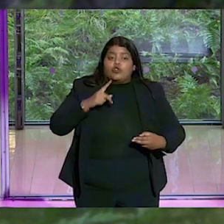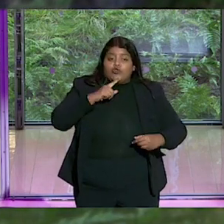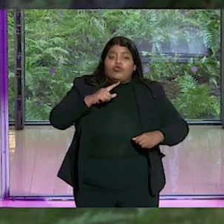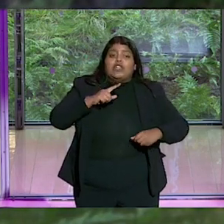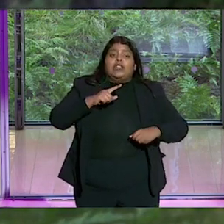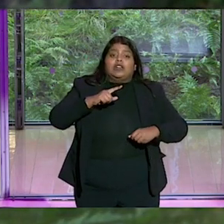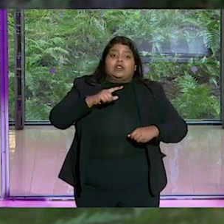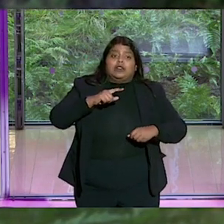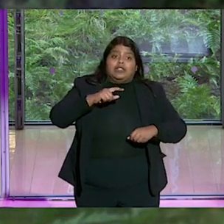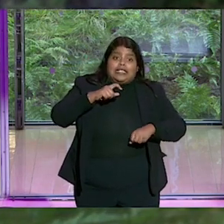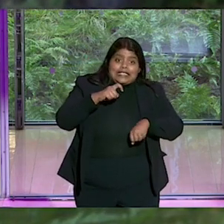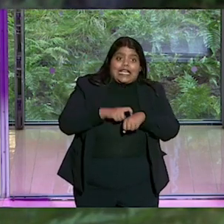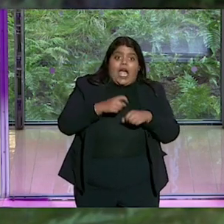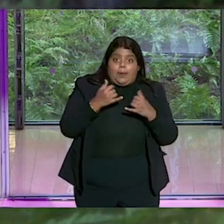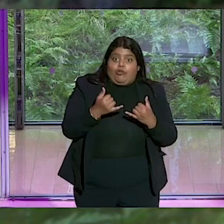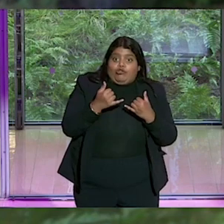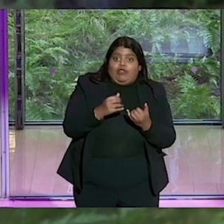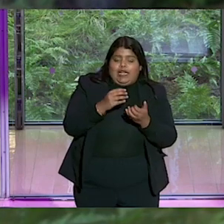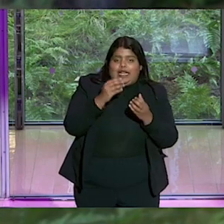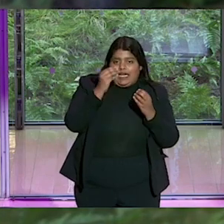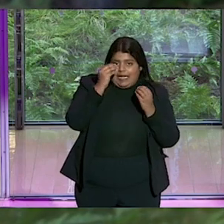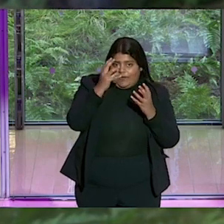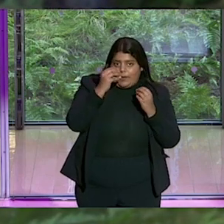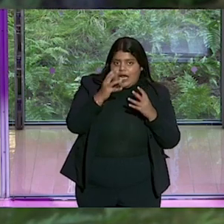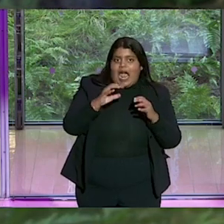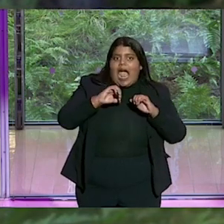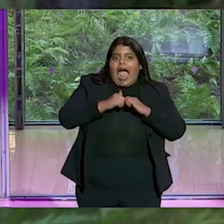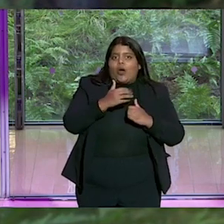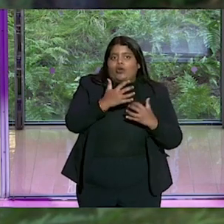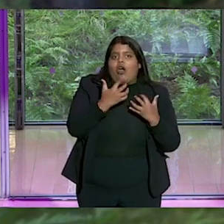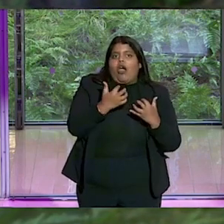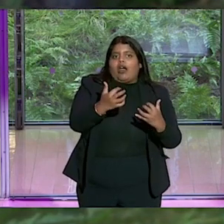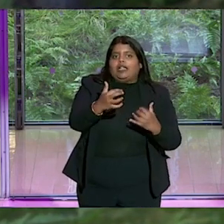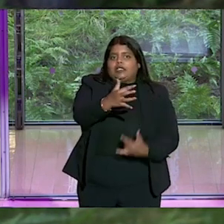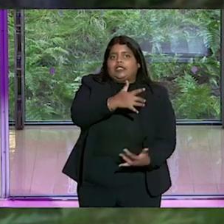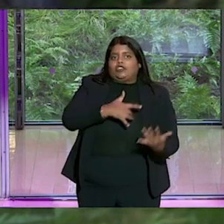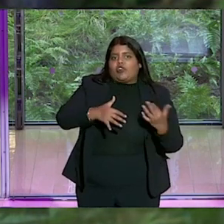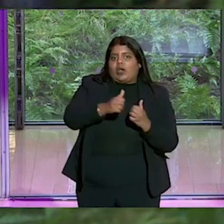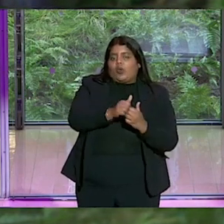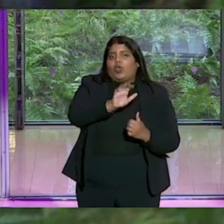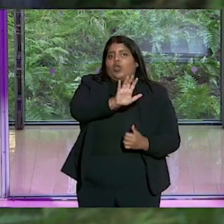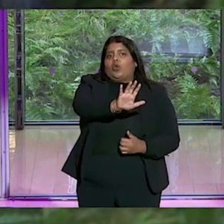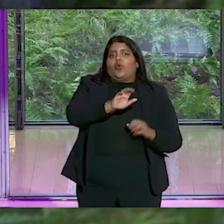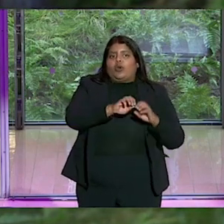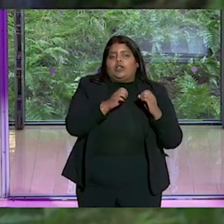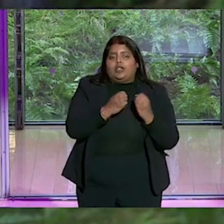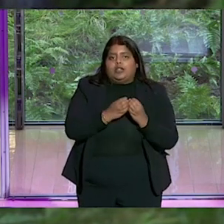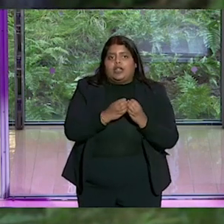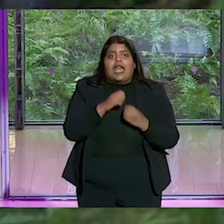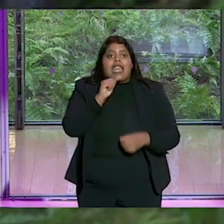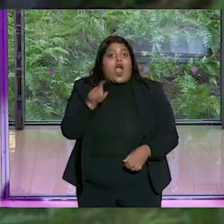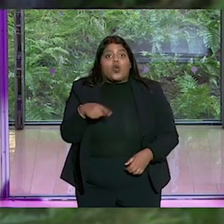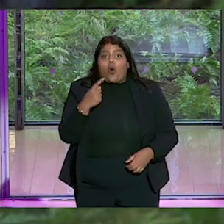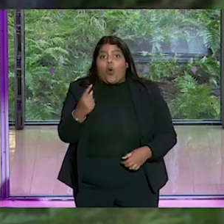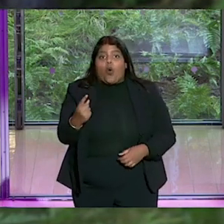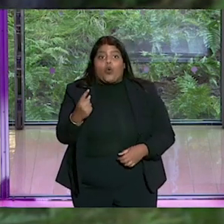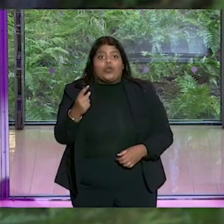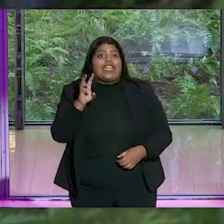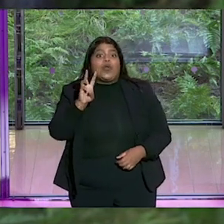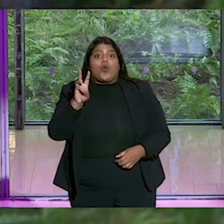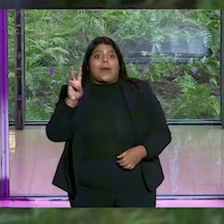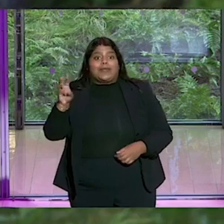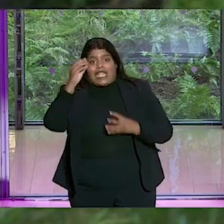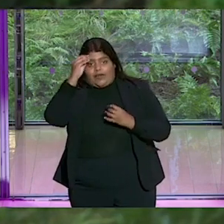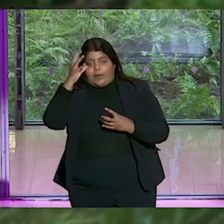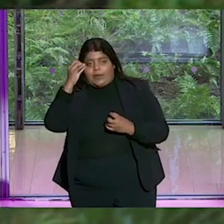your audiences are interacting with your organization. It's not just website data, it's audience data. And